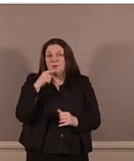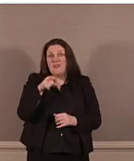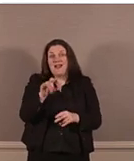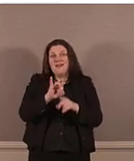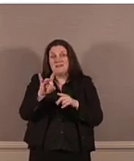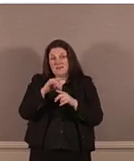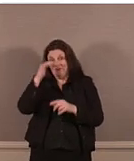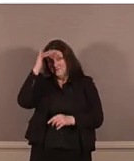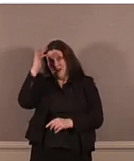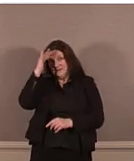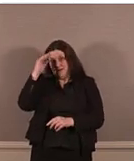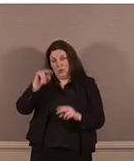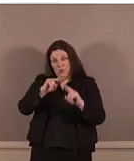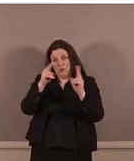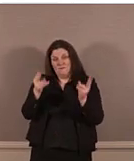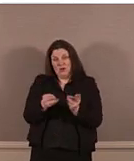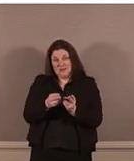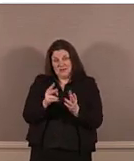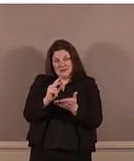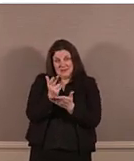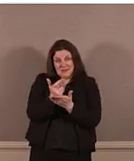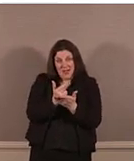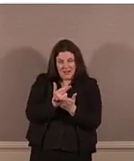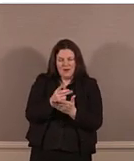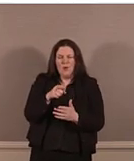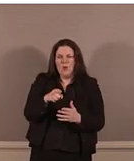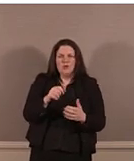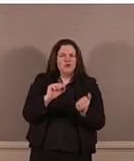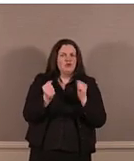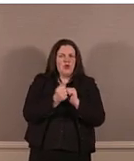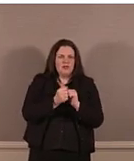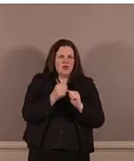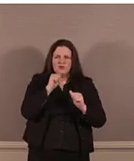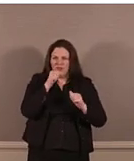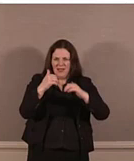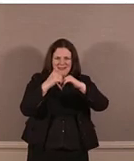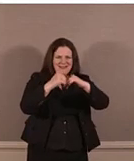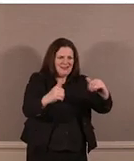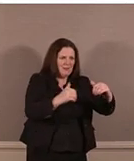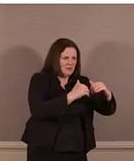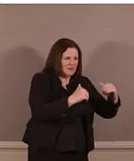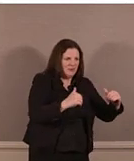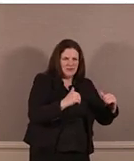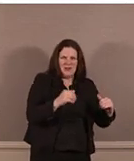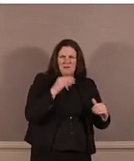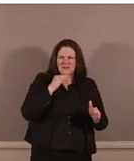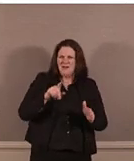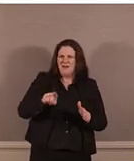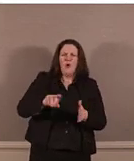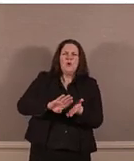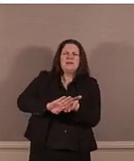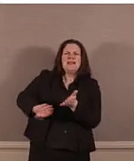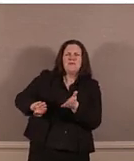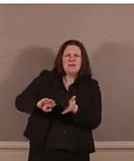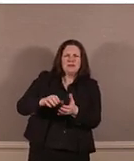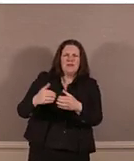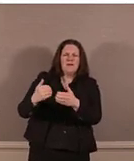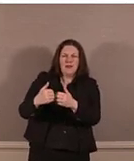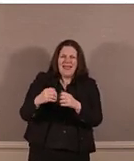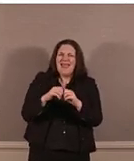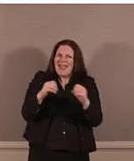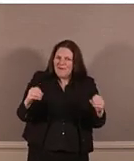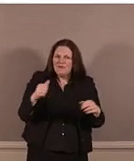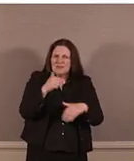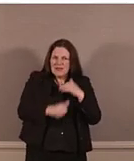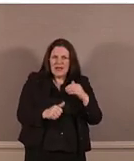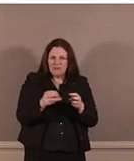in changing the whole approach to supports, that they're not segregated, they're not different, they're not over the side, they're actually in your everyday practice for every